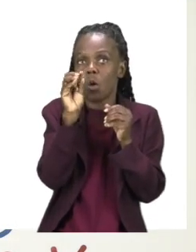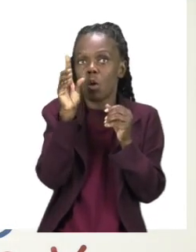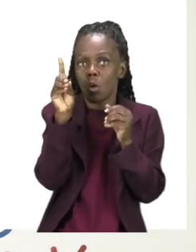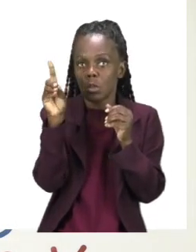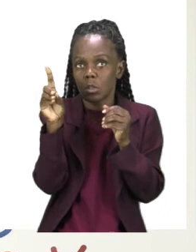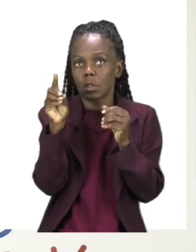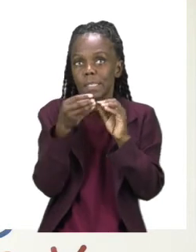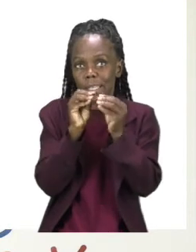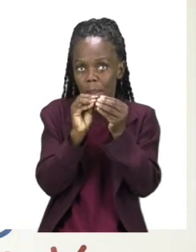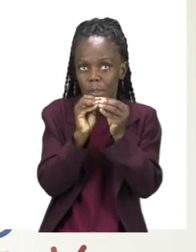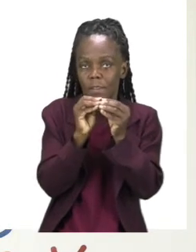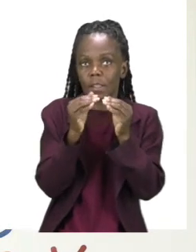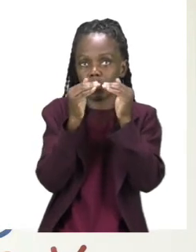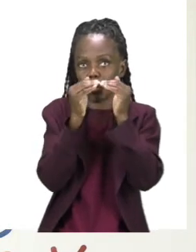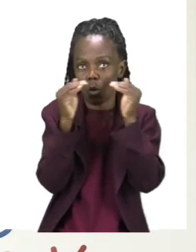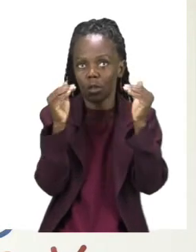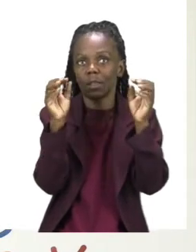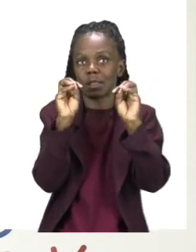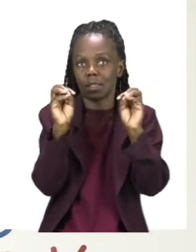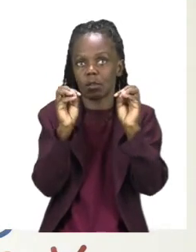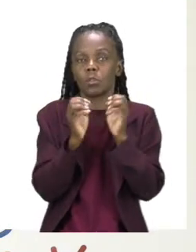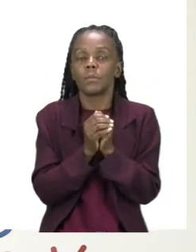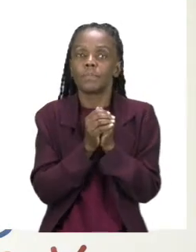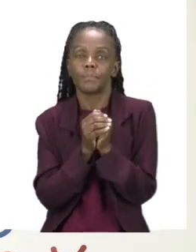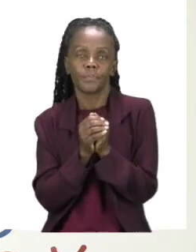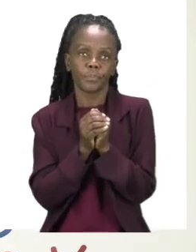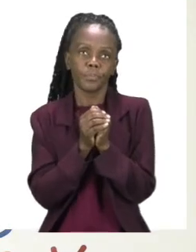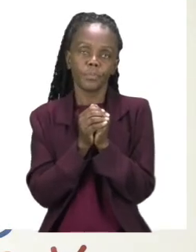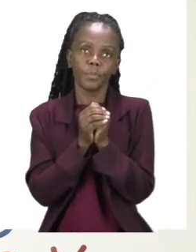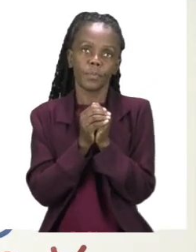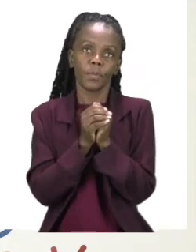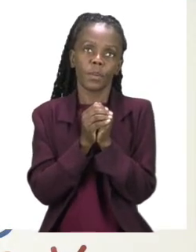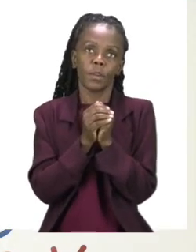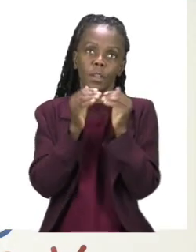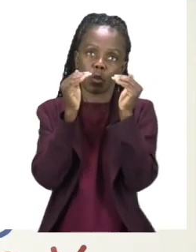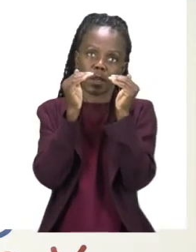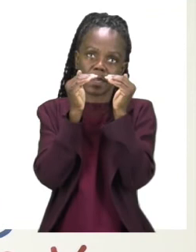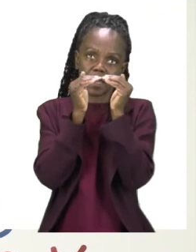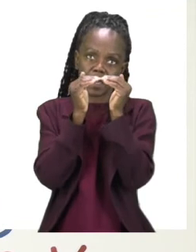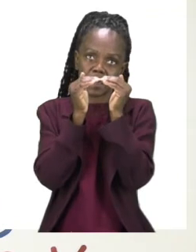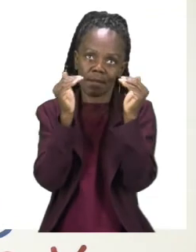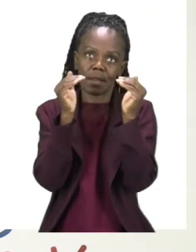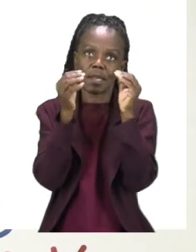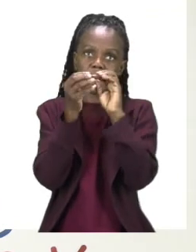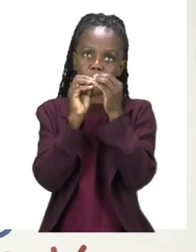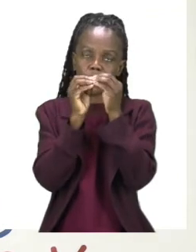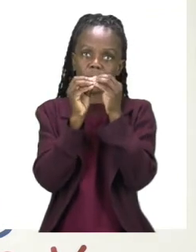other. The even numbers are 2,